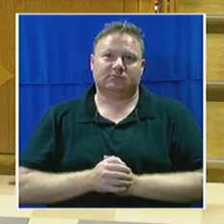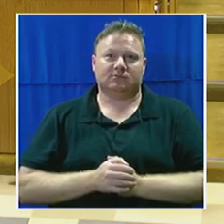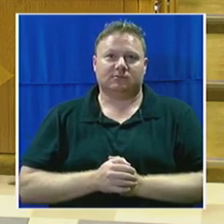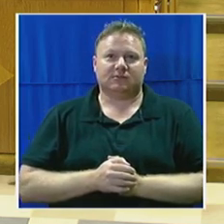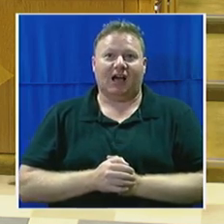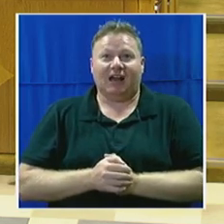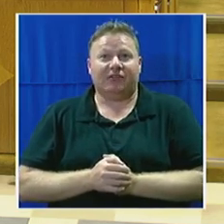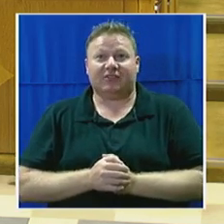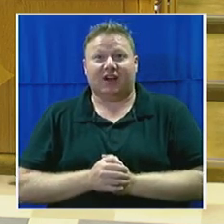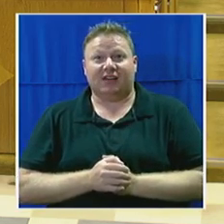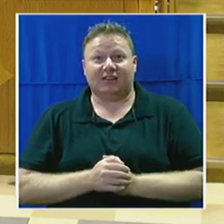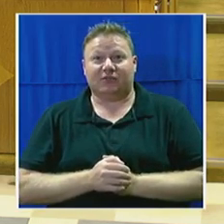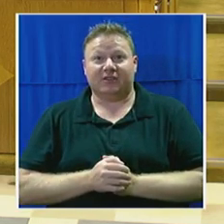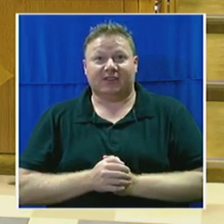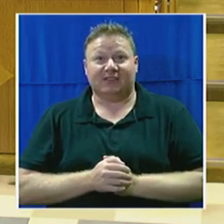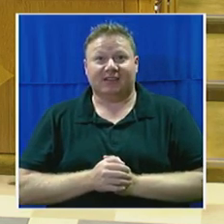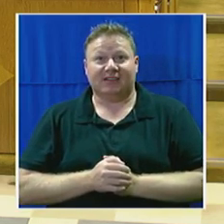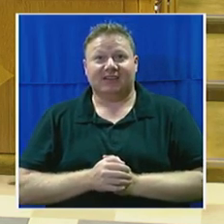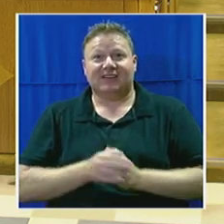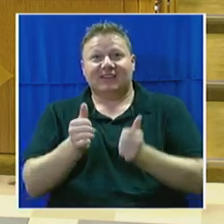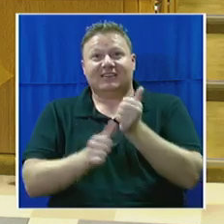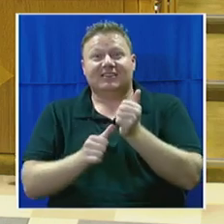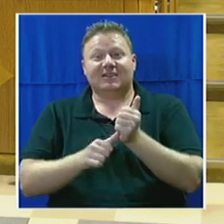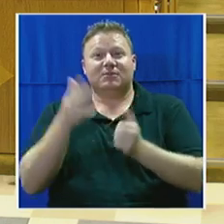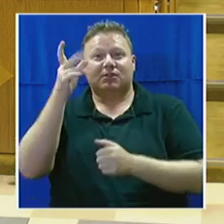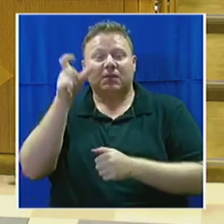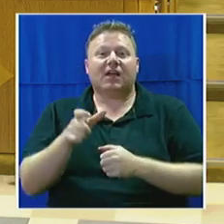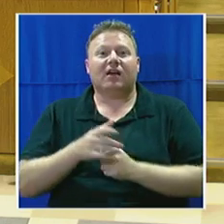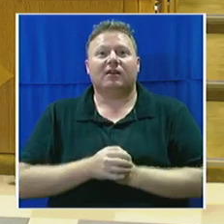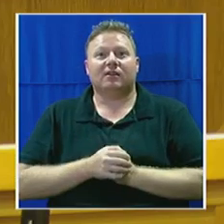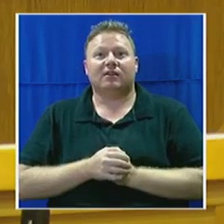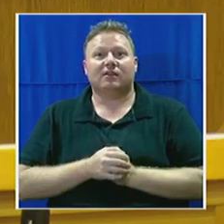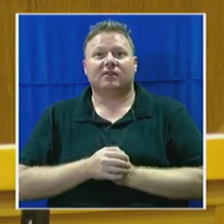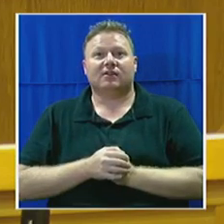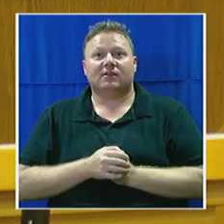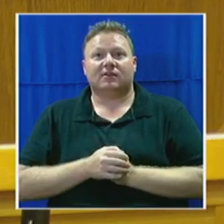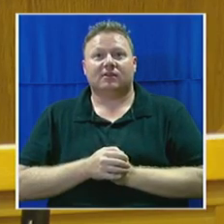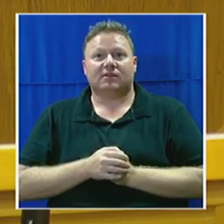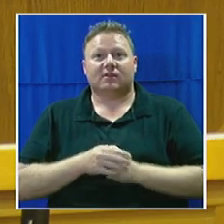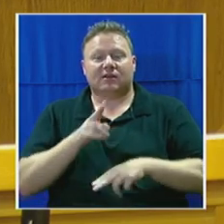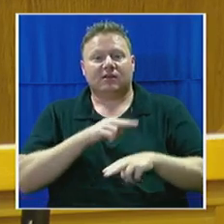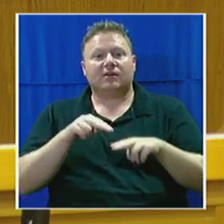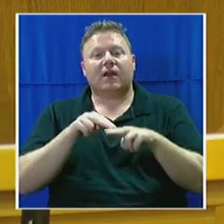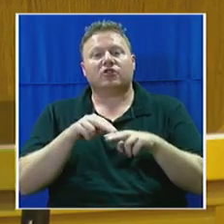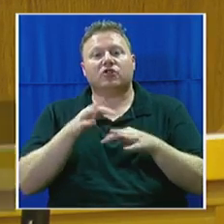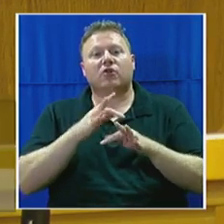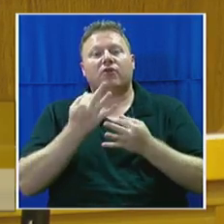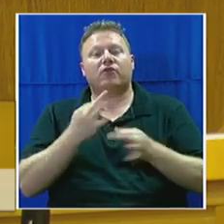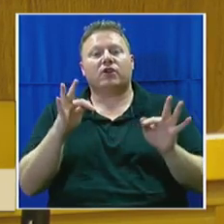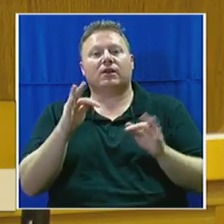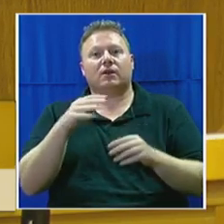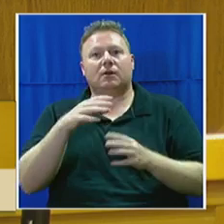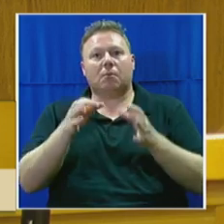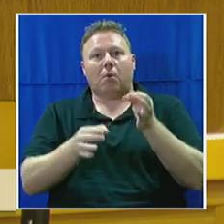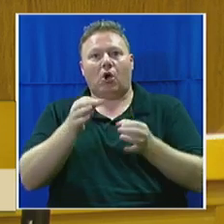Thank you, Honorable Deputy Speaker. Let me start off by saying that the National Freedom Party has